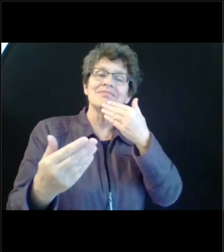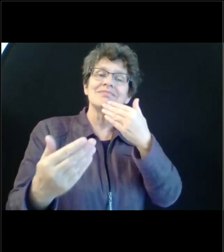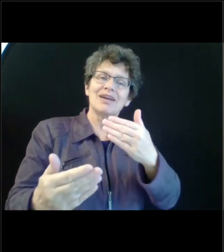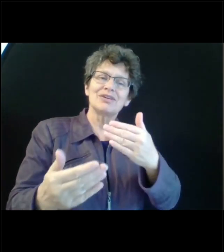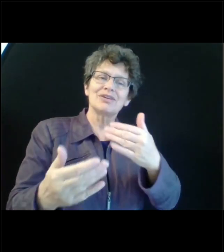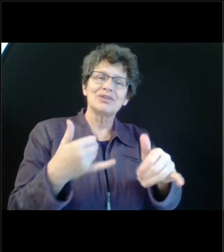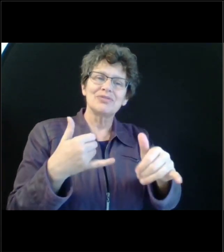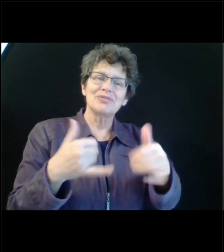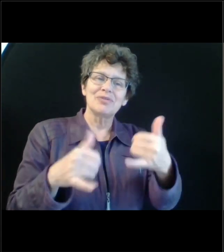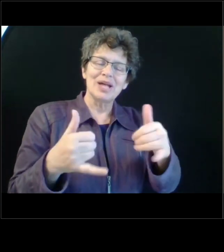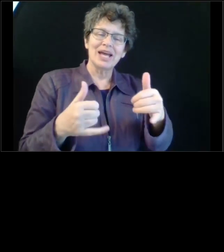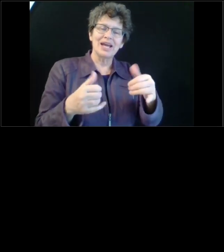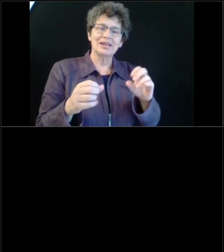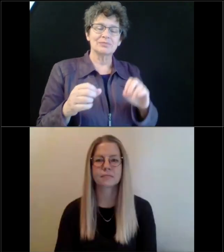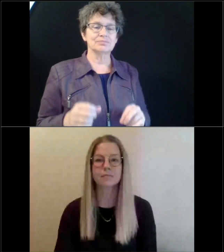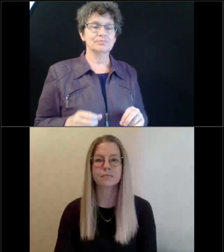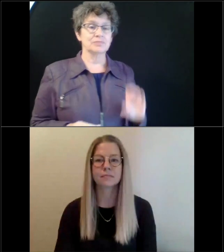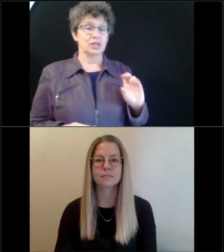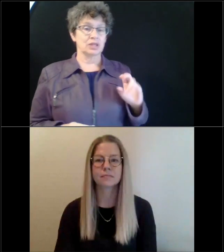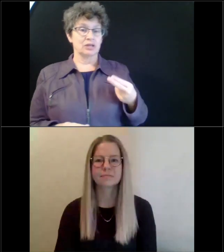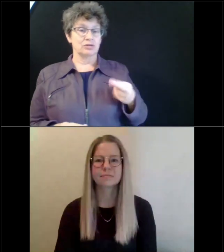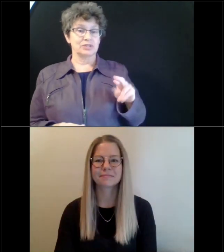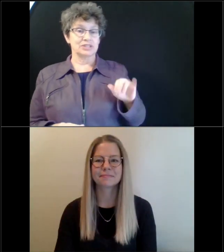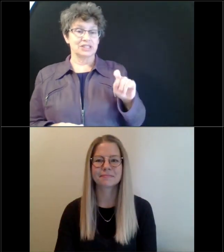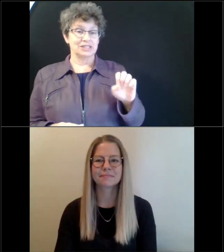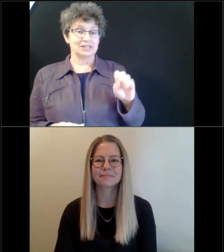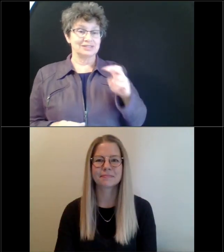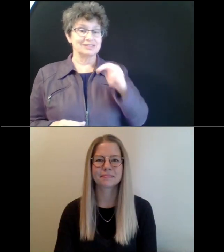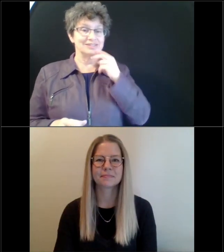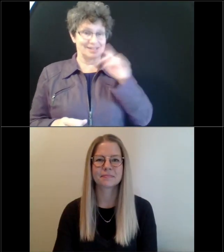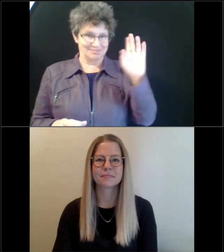another volunteer, Doris.